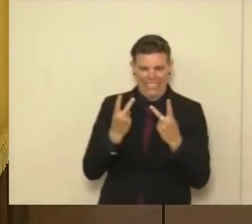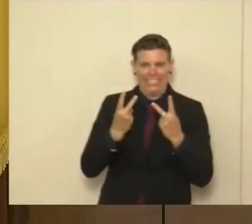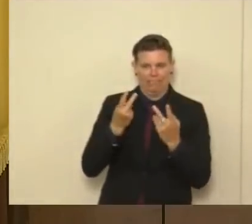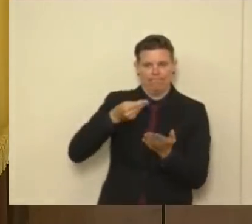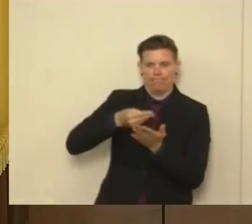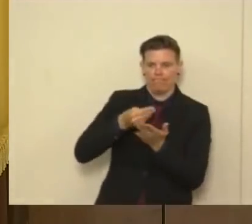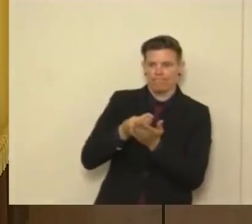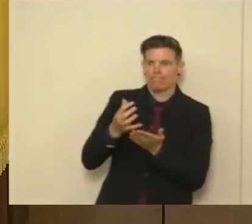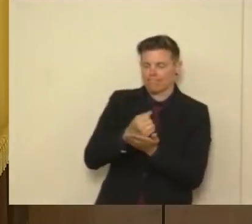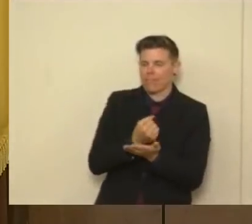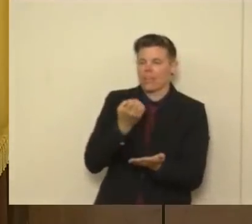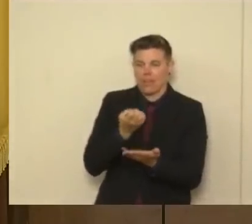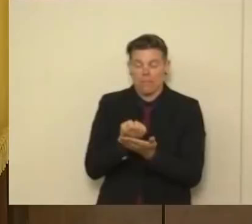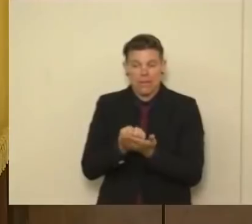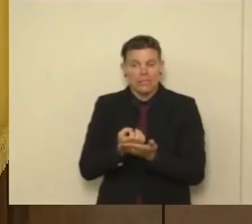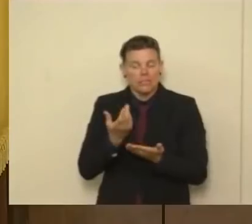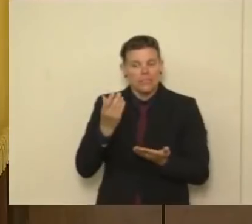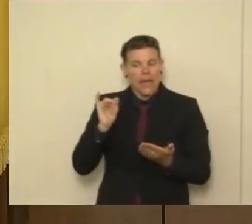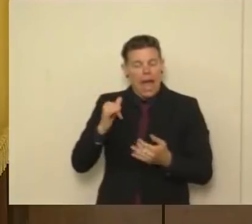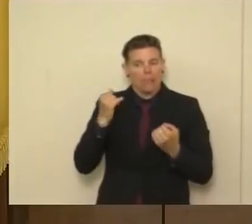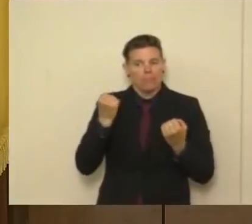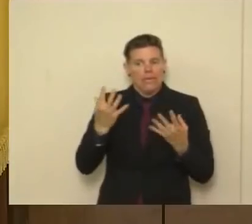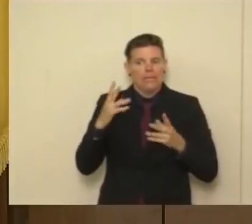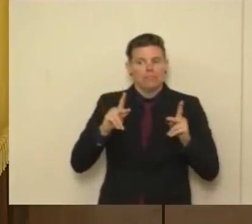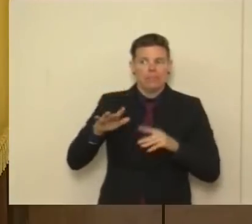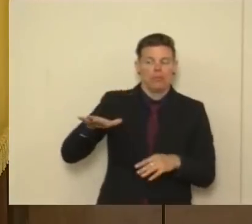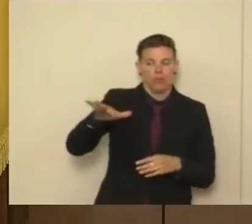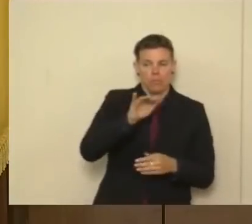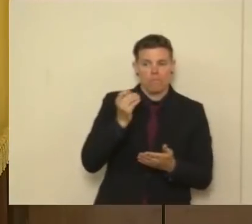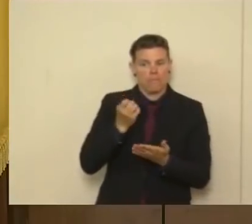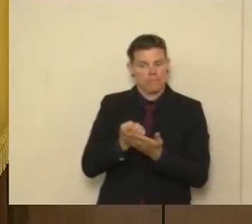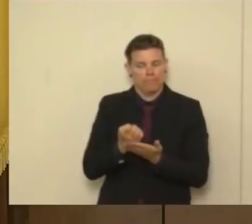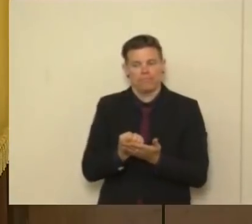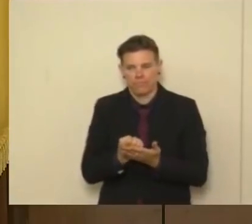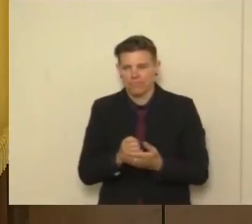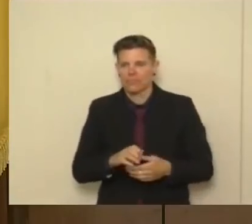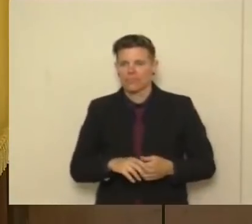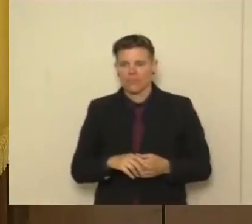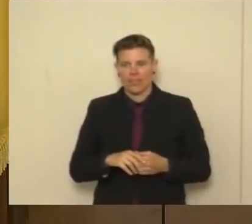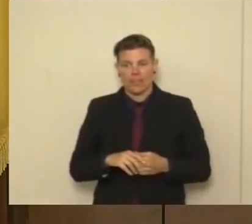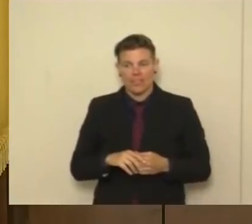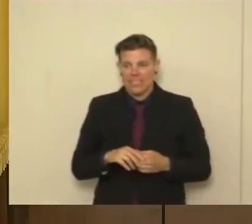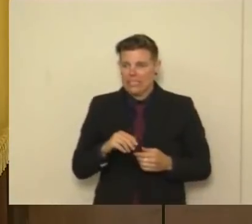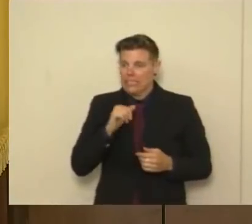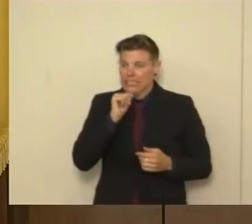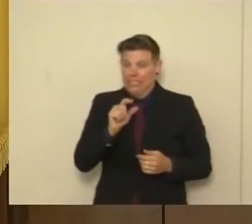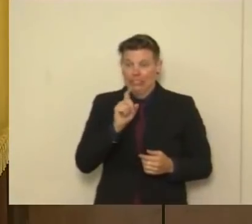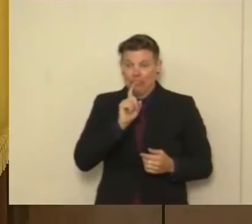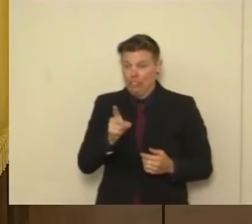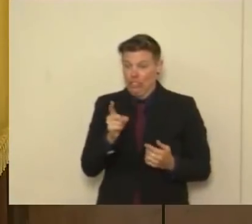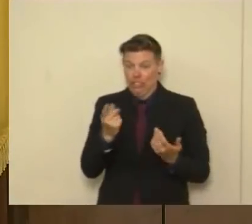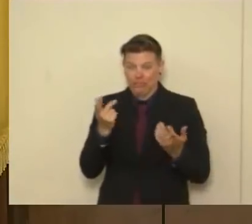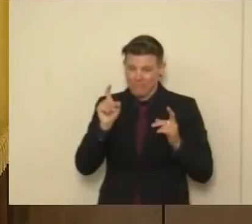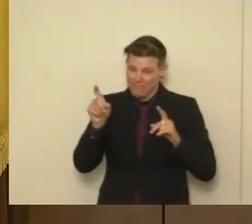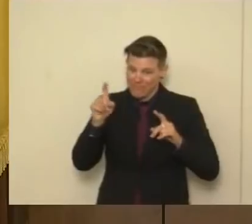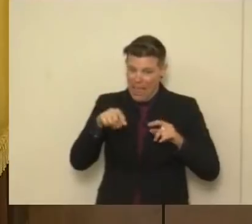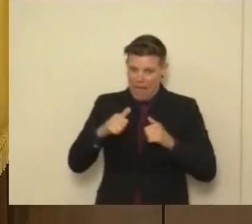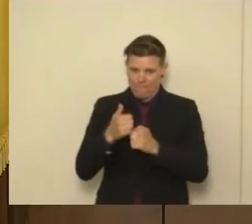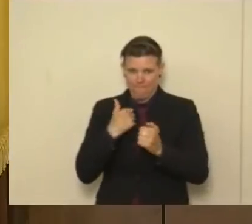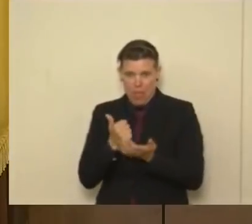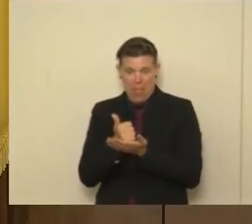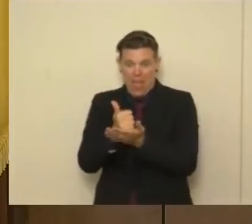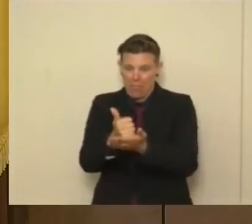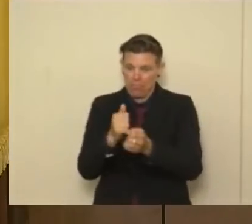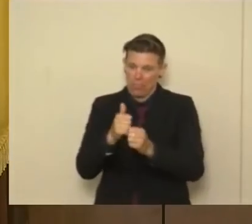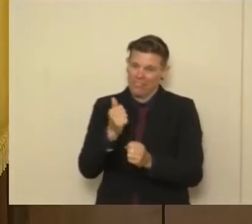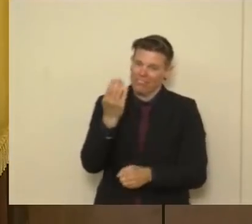and but I don't see a productive way without a 14-day quarantine. I need to make that applicable to